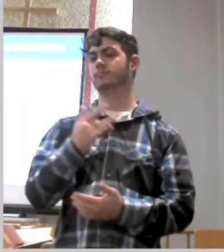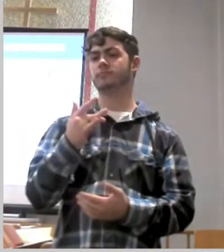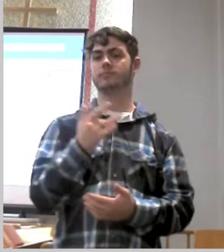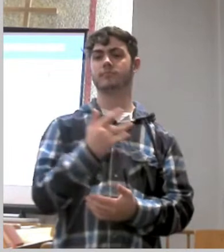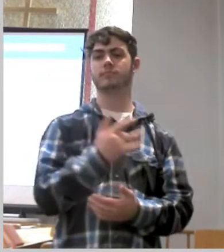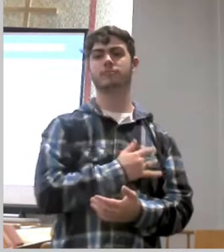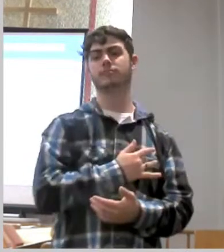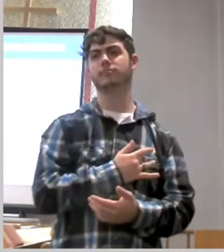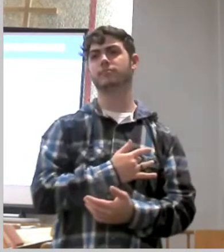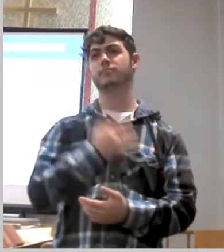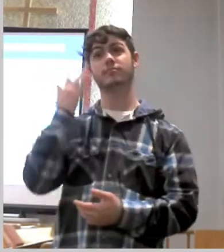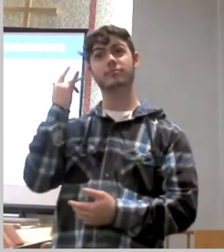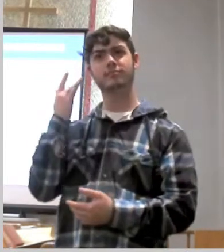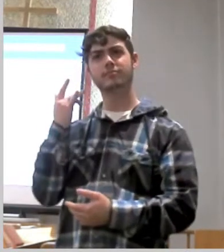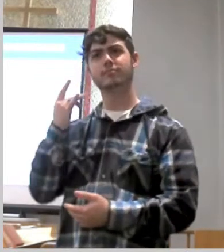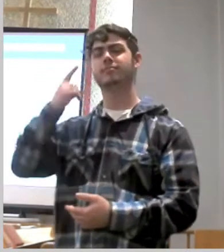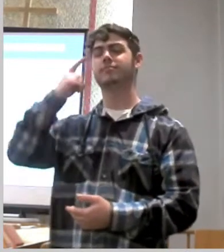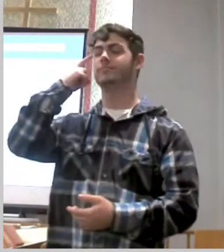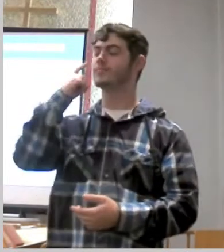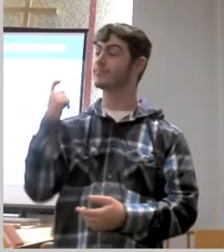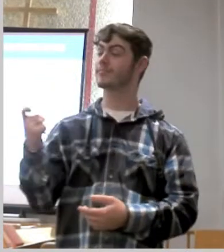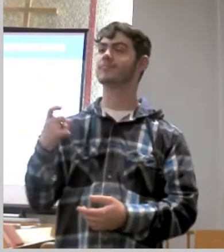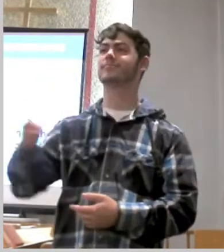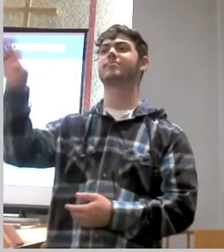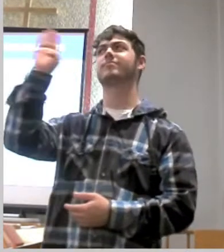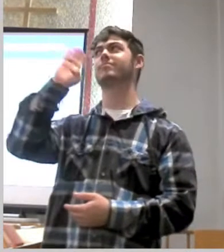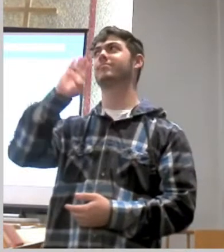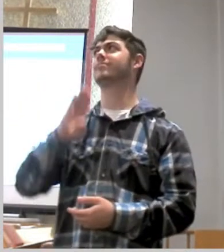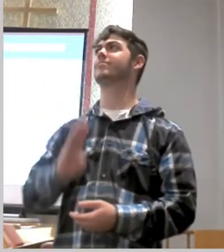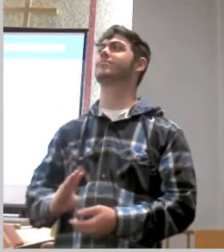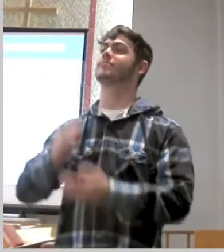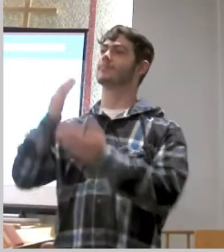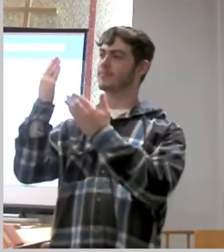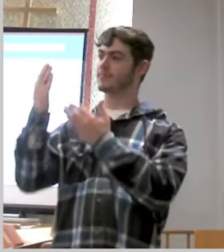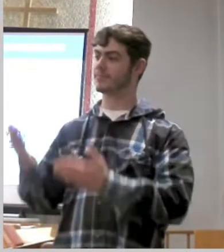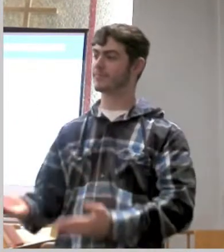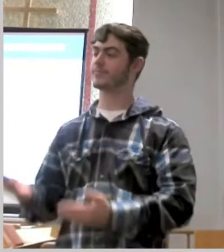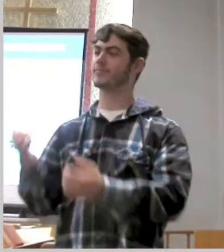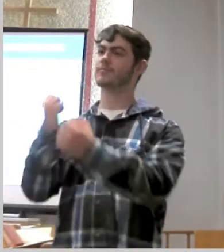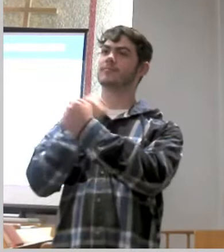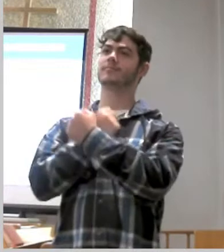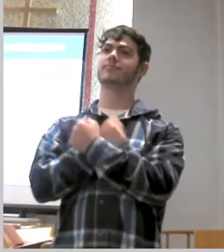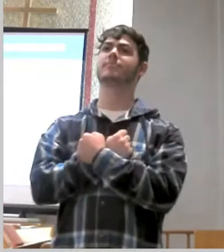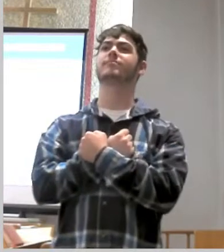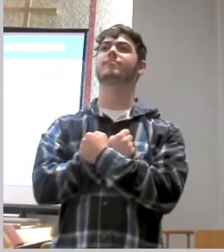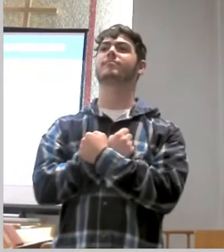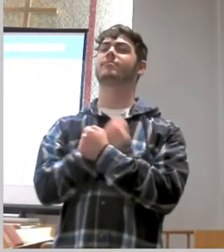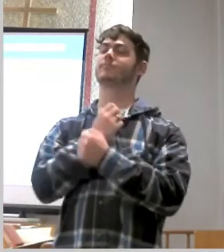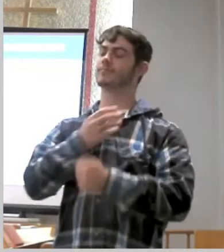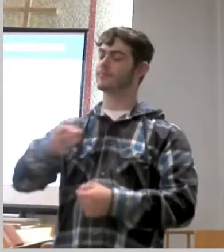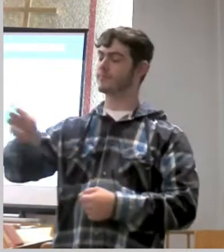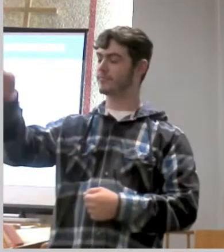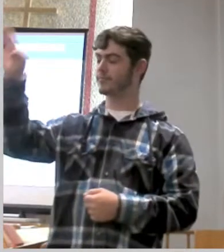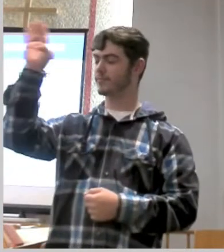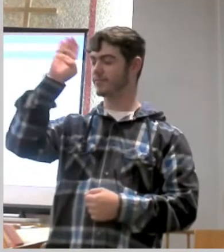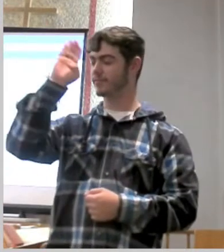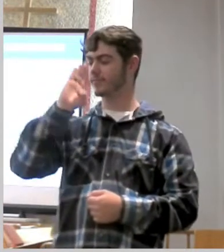thy heart. For God is love, God is love,